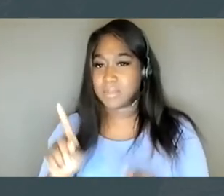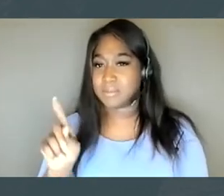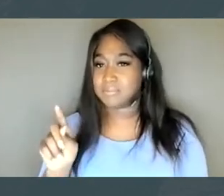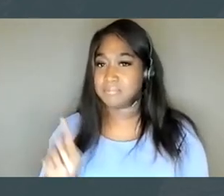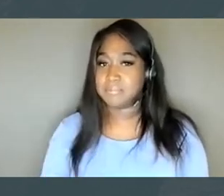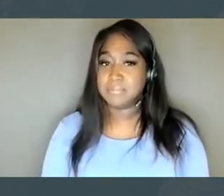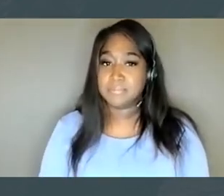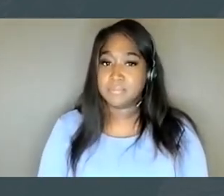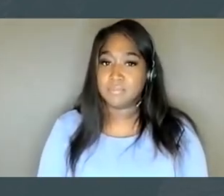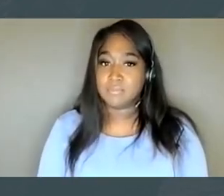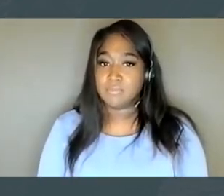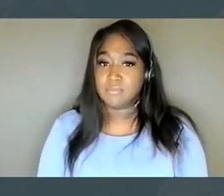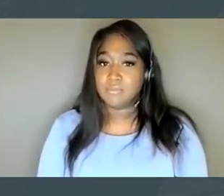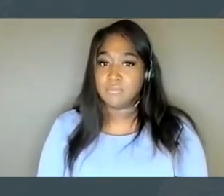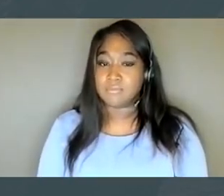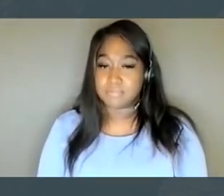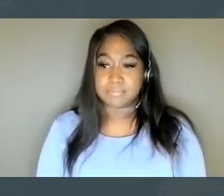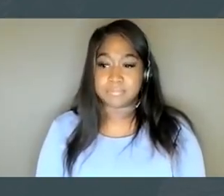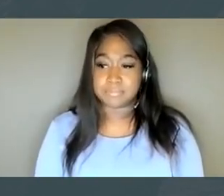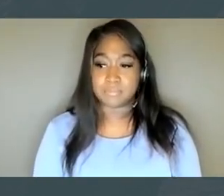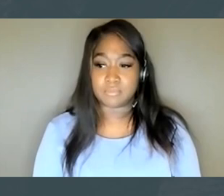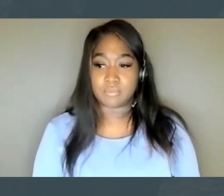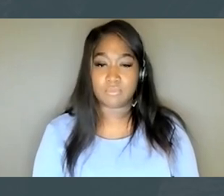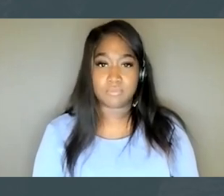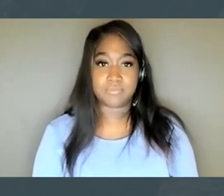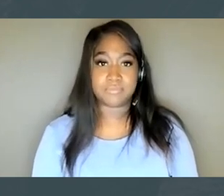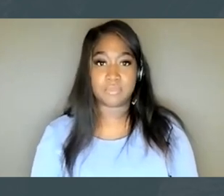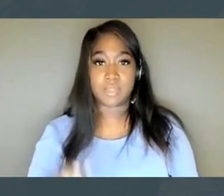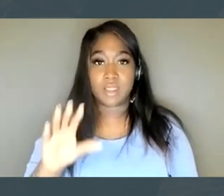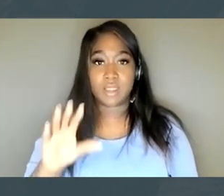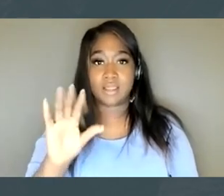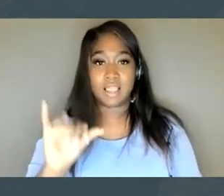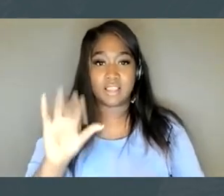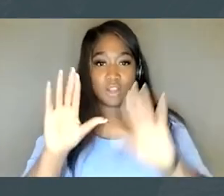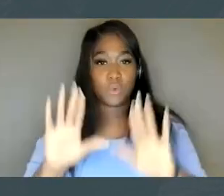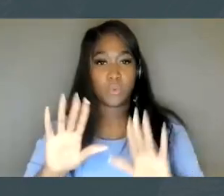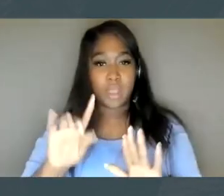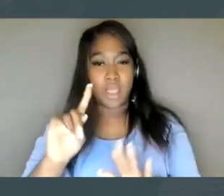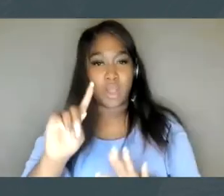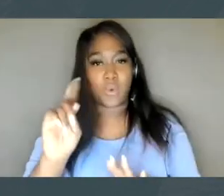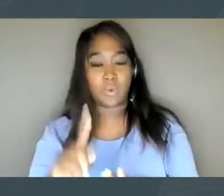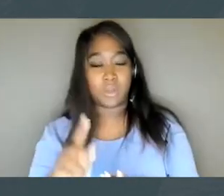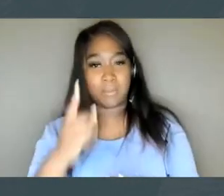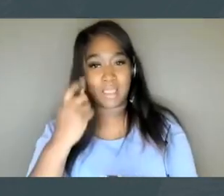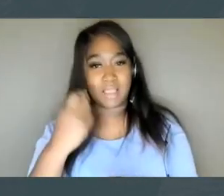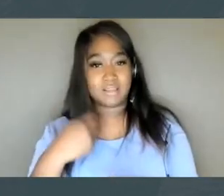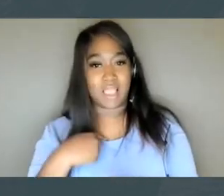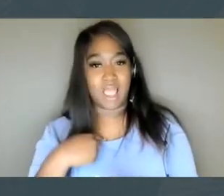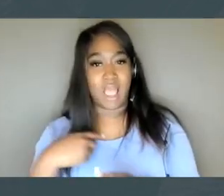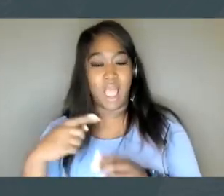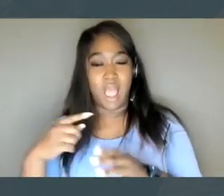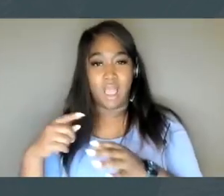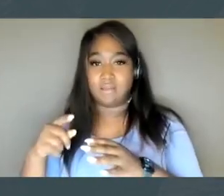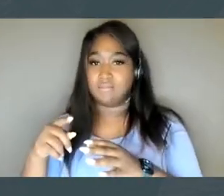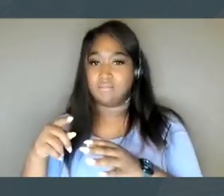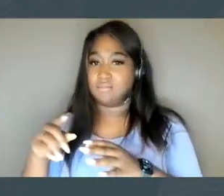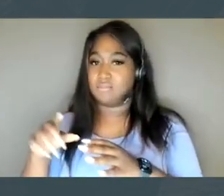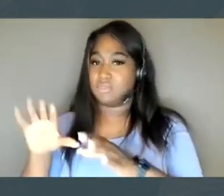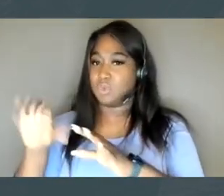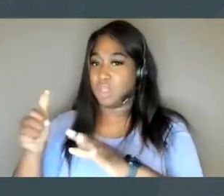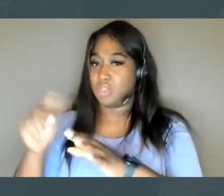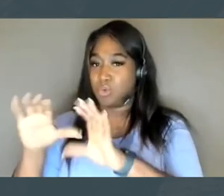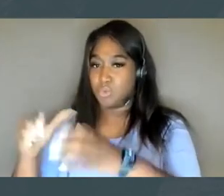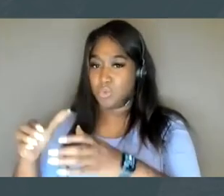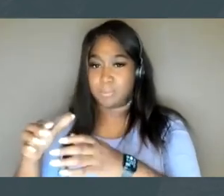That's a great question, because, you know, I was actually describing another group of writers to someone and they said, oh, those